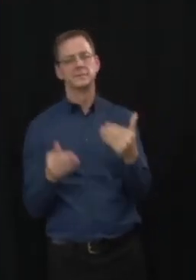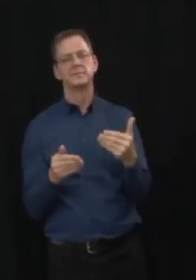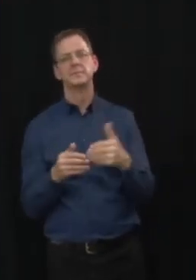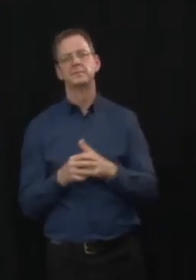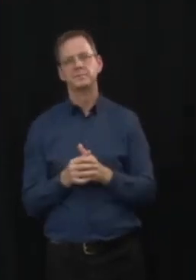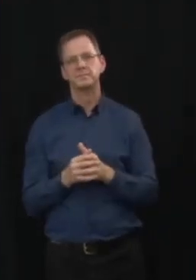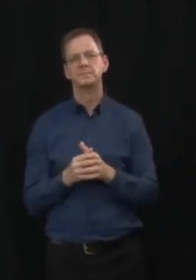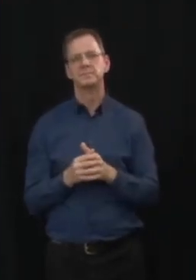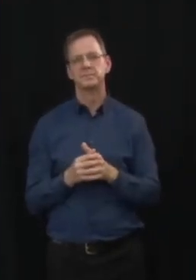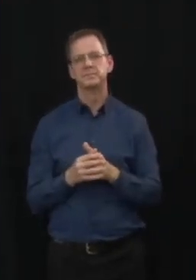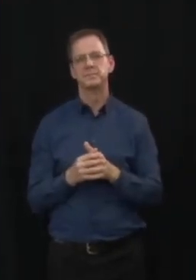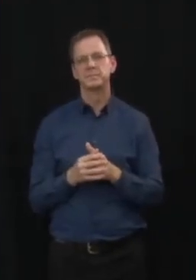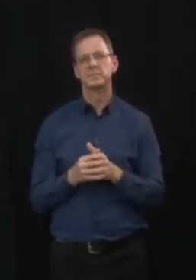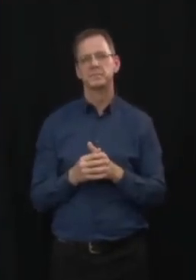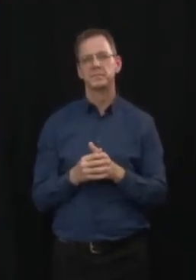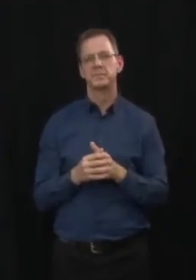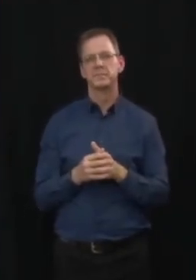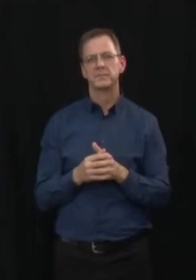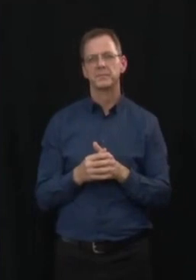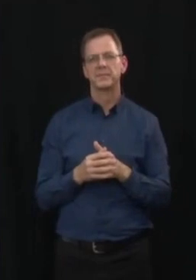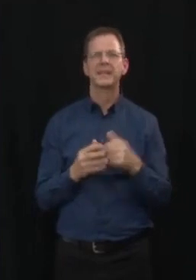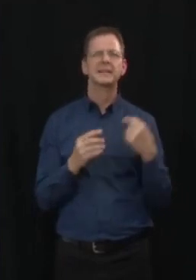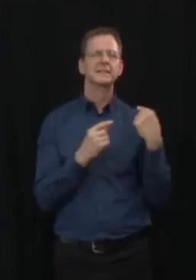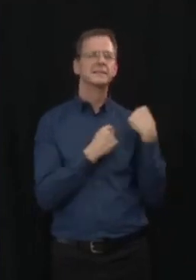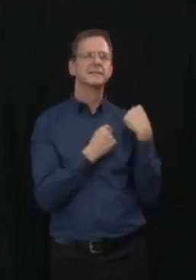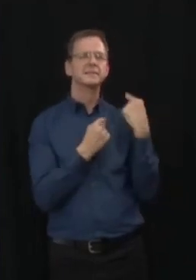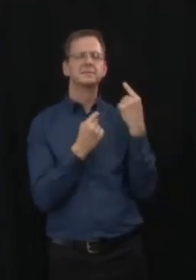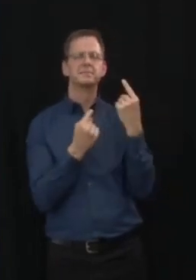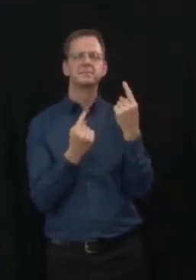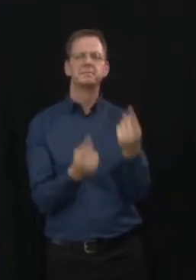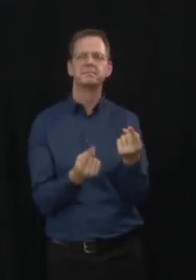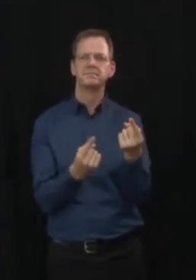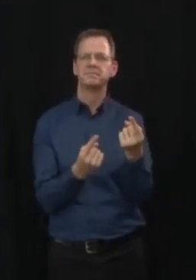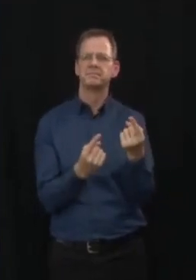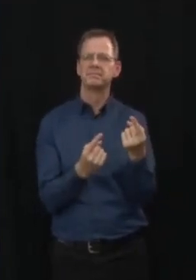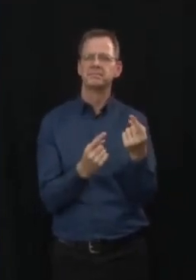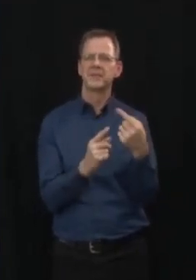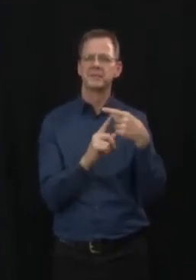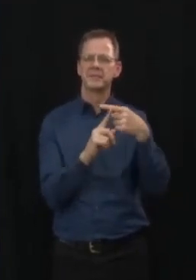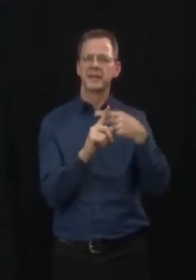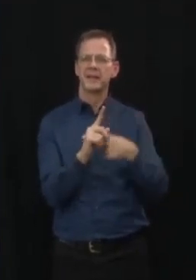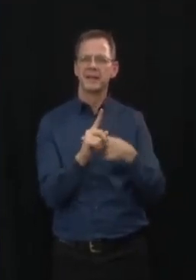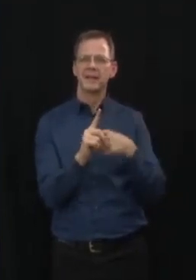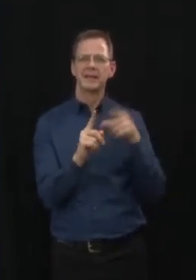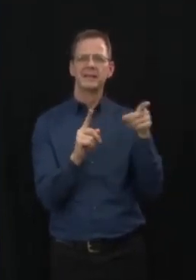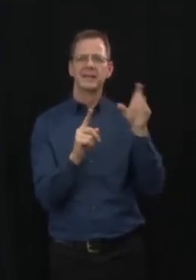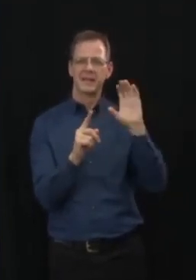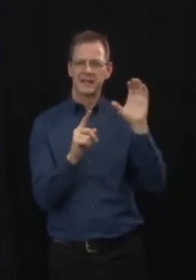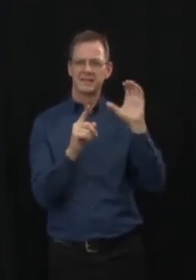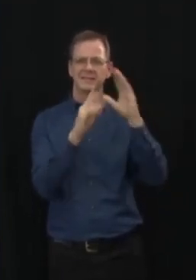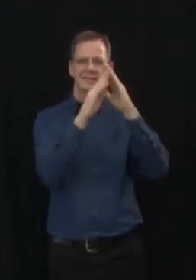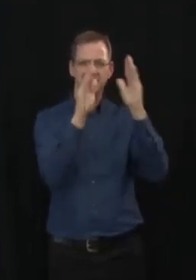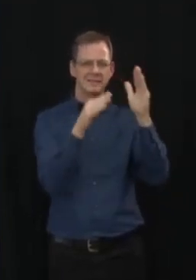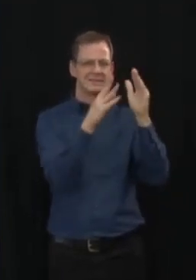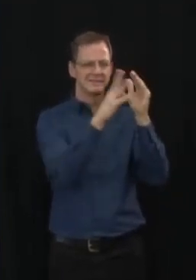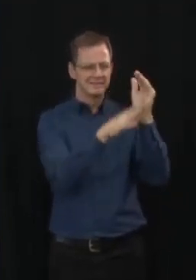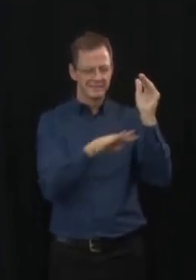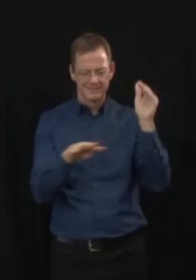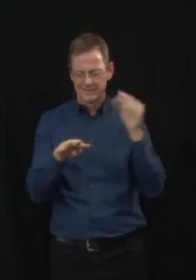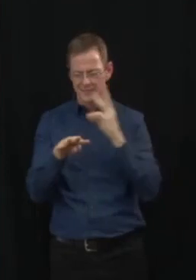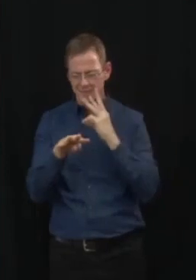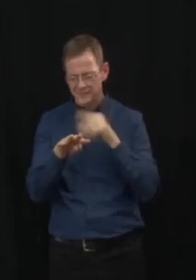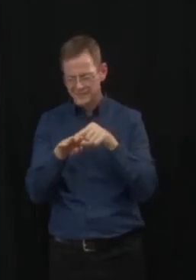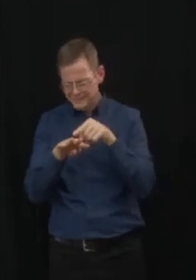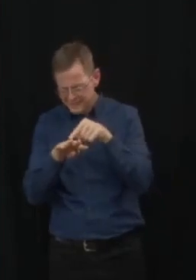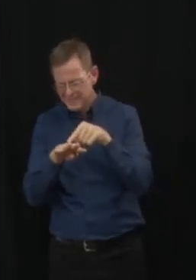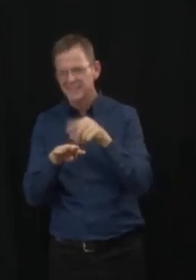the last month or so, higher levels in Calgary with respect to virus in wastewater. We know that that's a marker